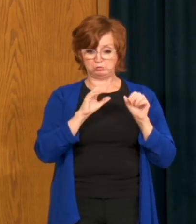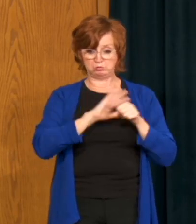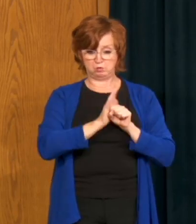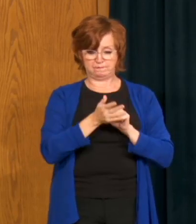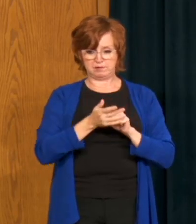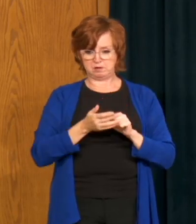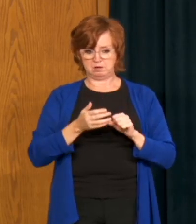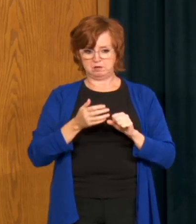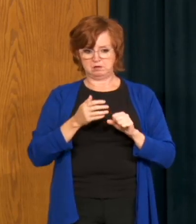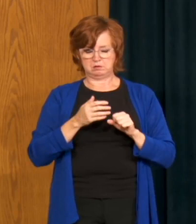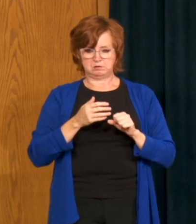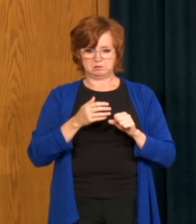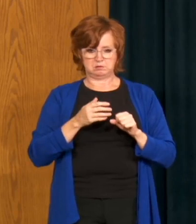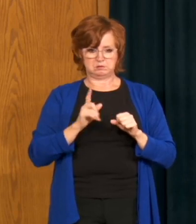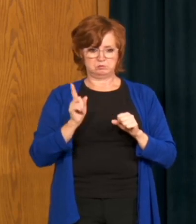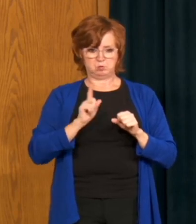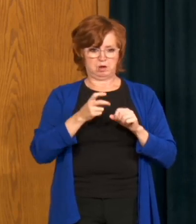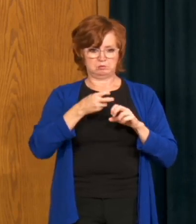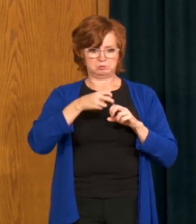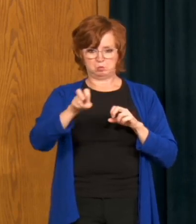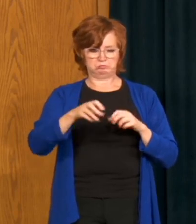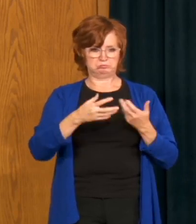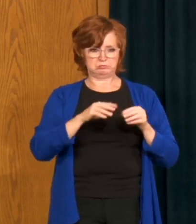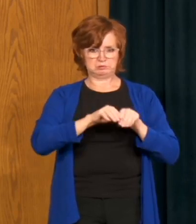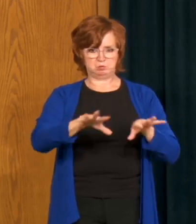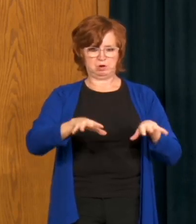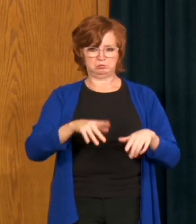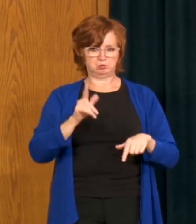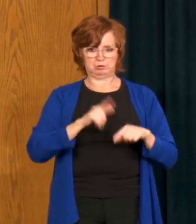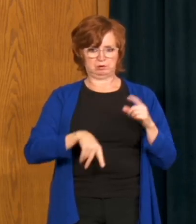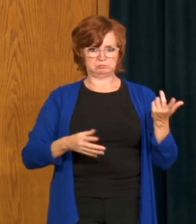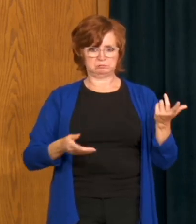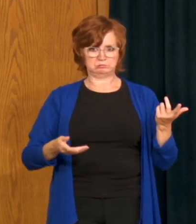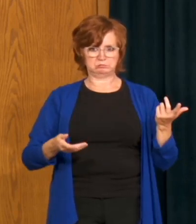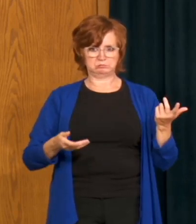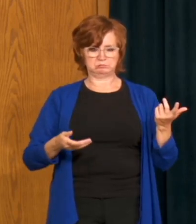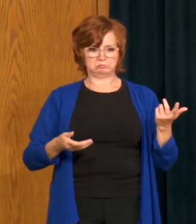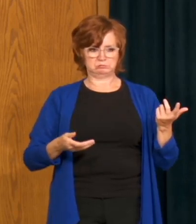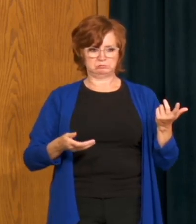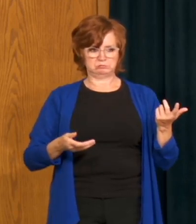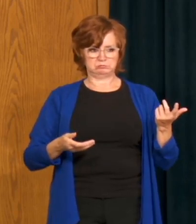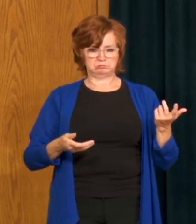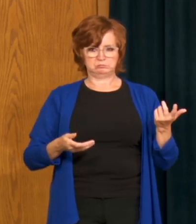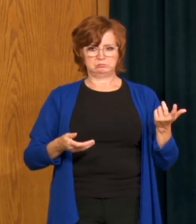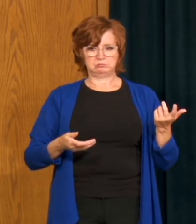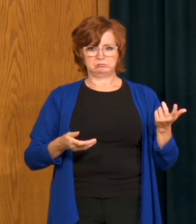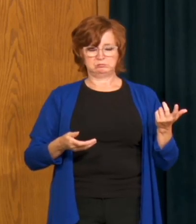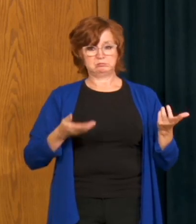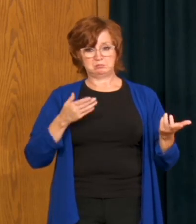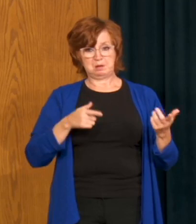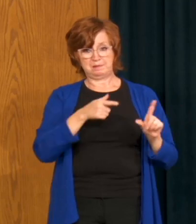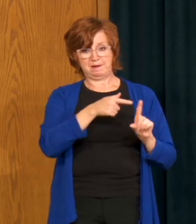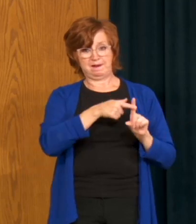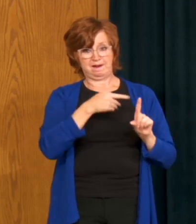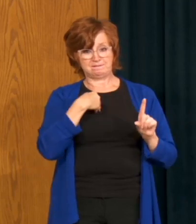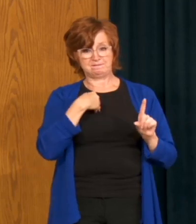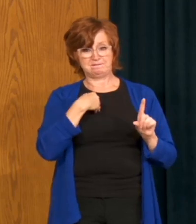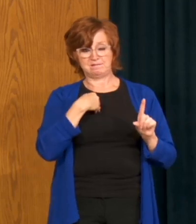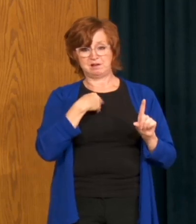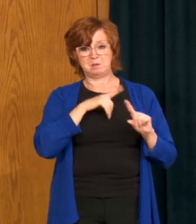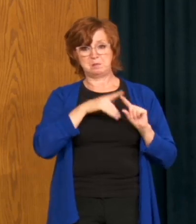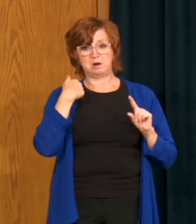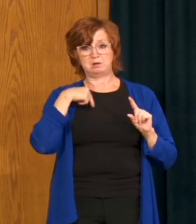going to be low level of transmission because 20% of transmission is asymptomatic. And we need to maintain our best